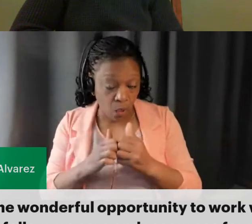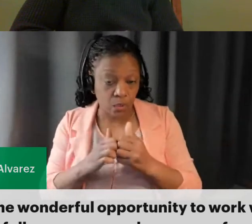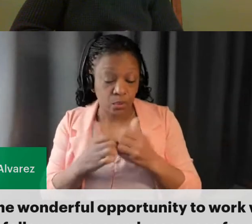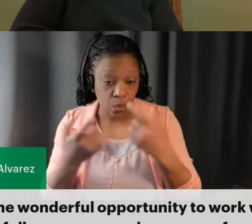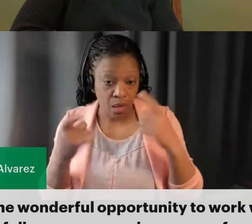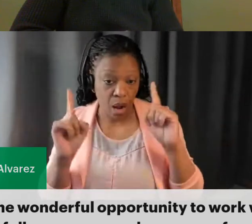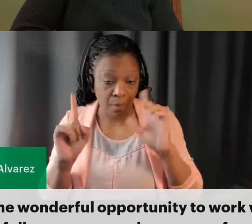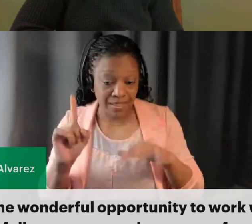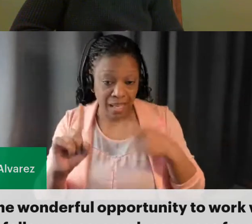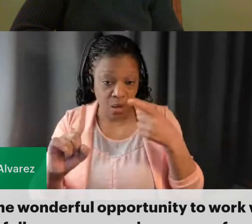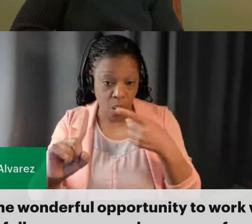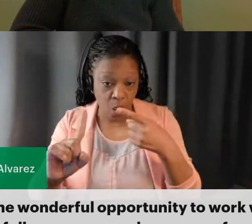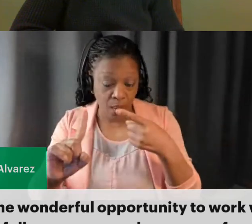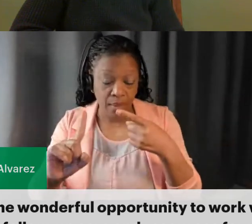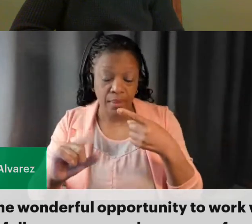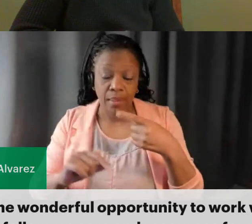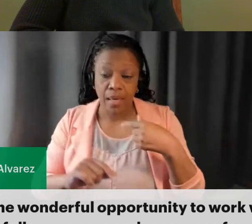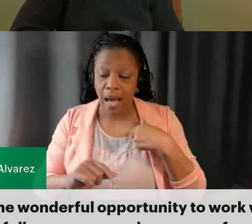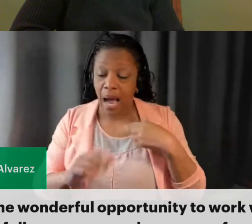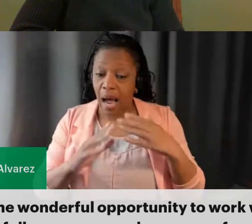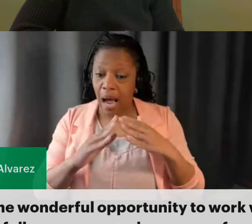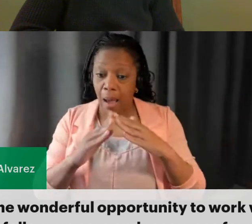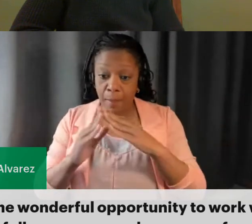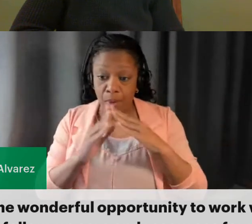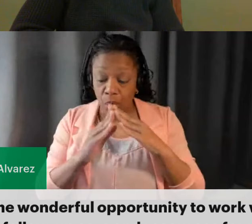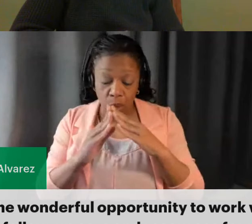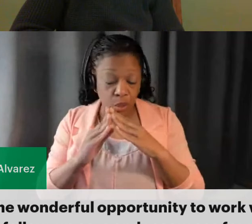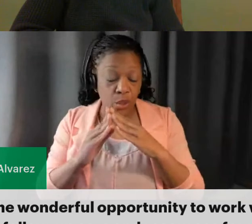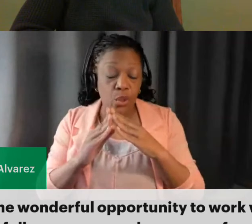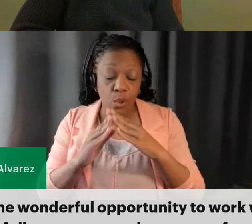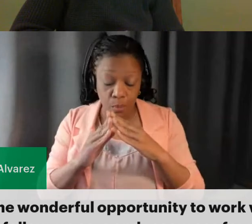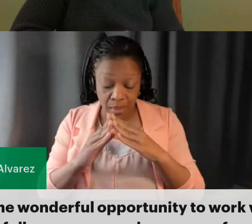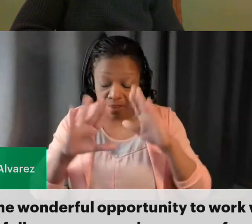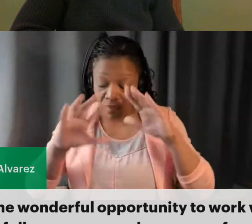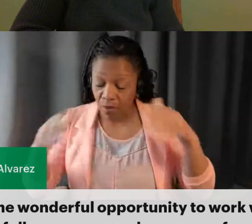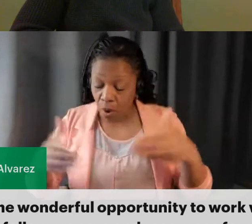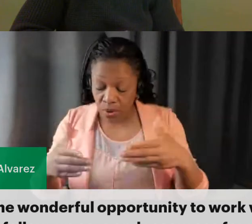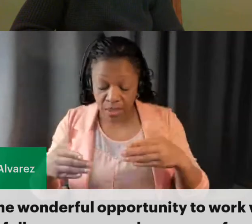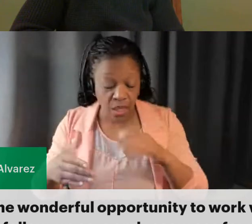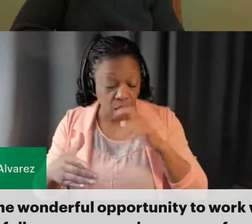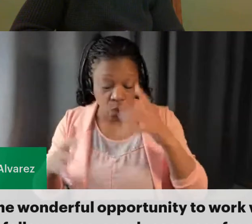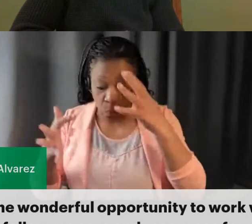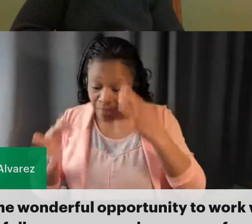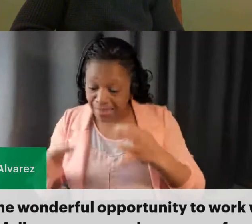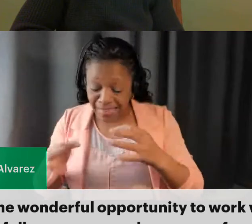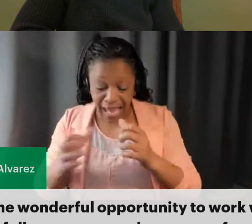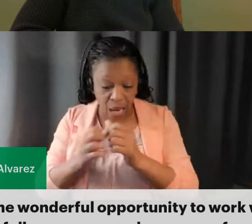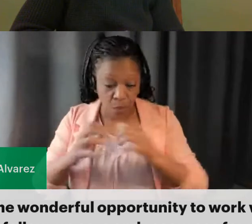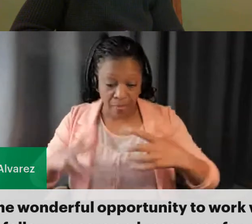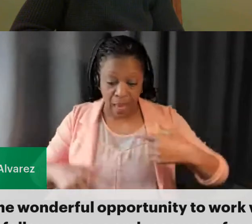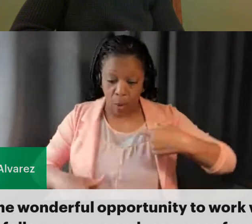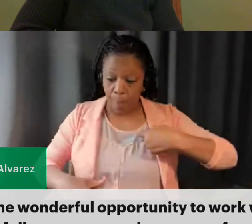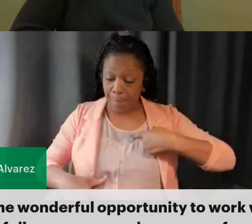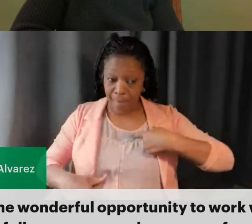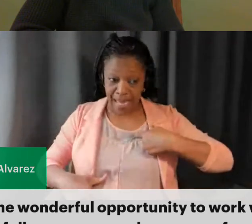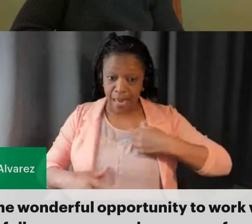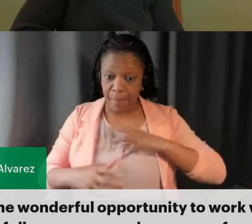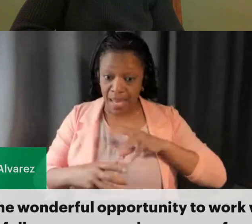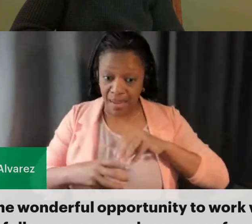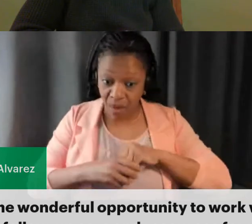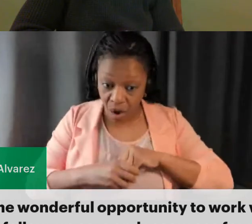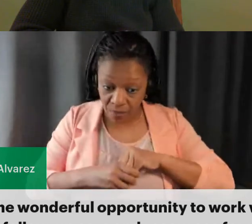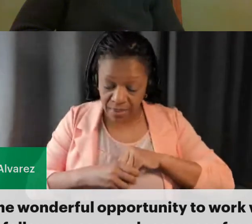focused person. Don't decide what I need without asking me. That's the only concern that I have.